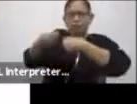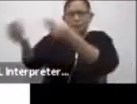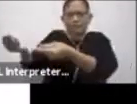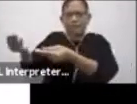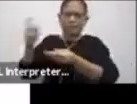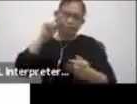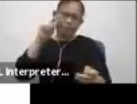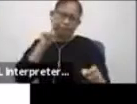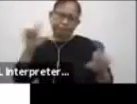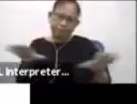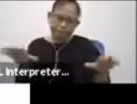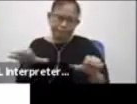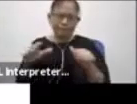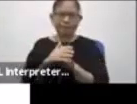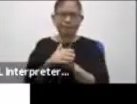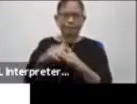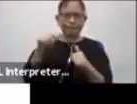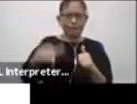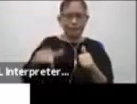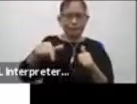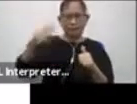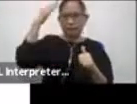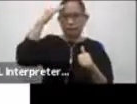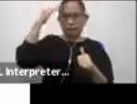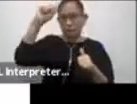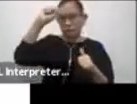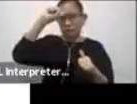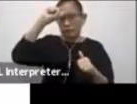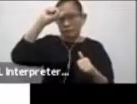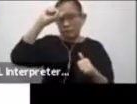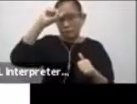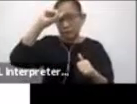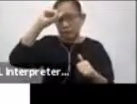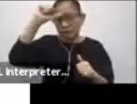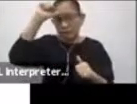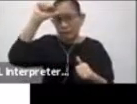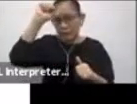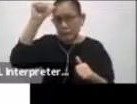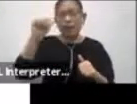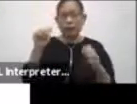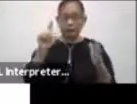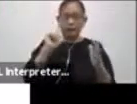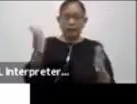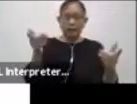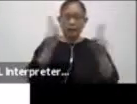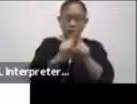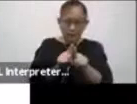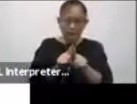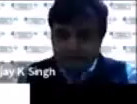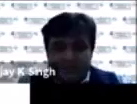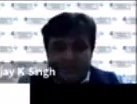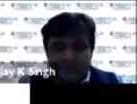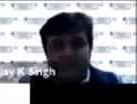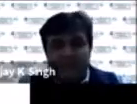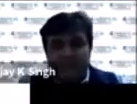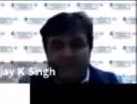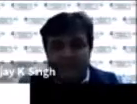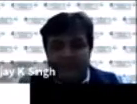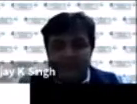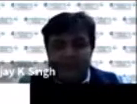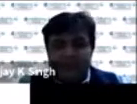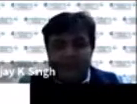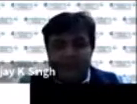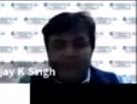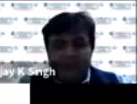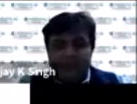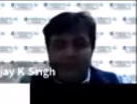As I said, that in India, marital rape exists de facto, but not de jure. But in some other countries, either the legislature has criminalized